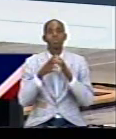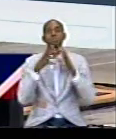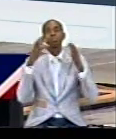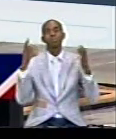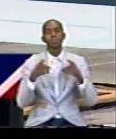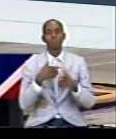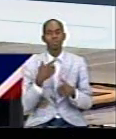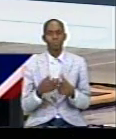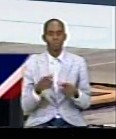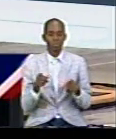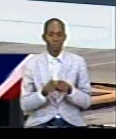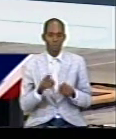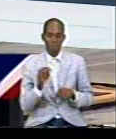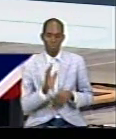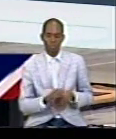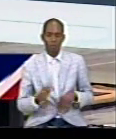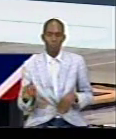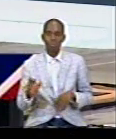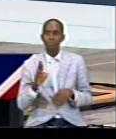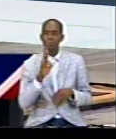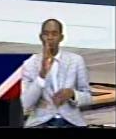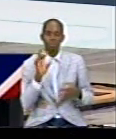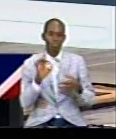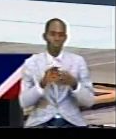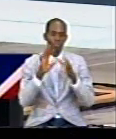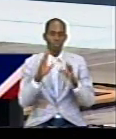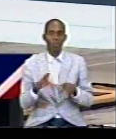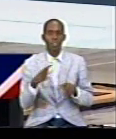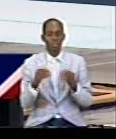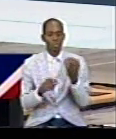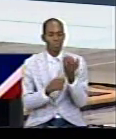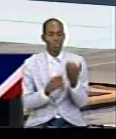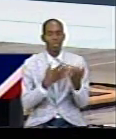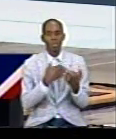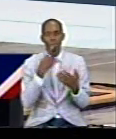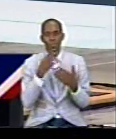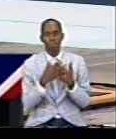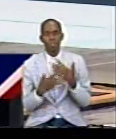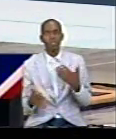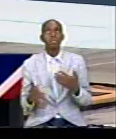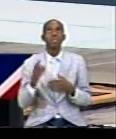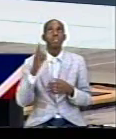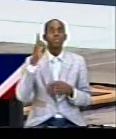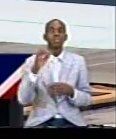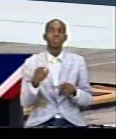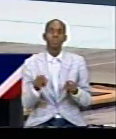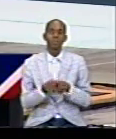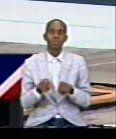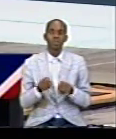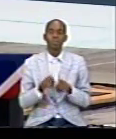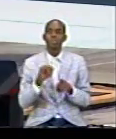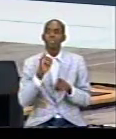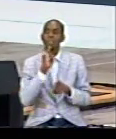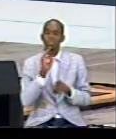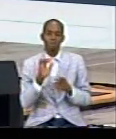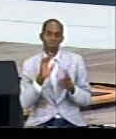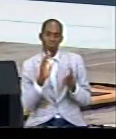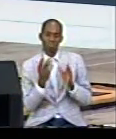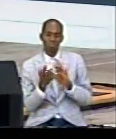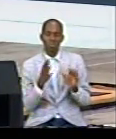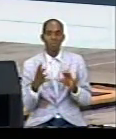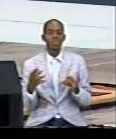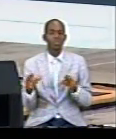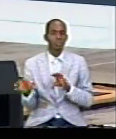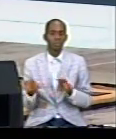the children are partakers of flesh and blood, he also himself likewise took part of